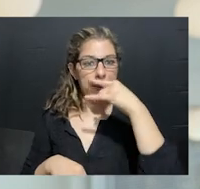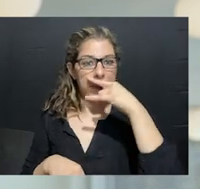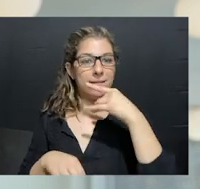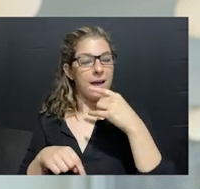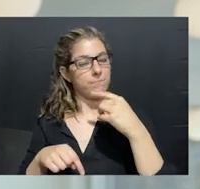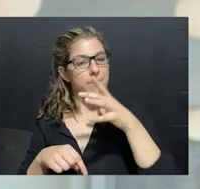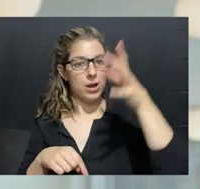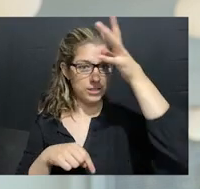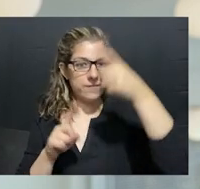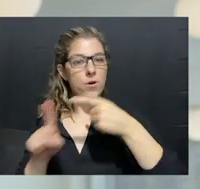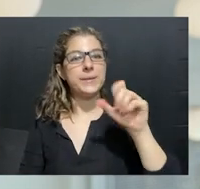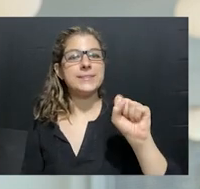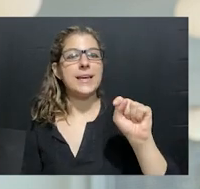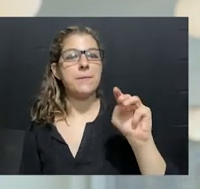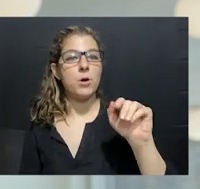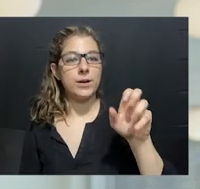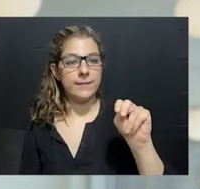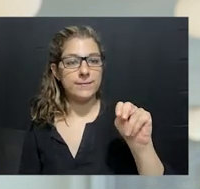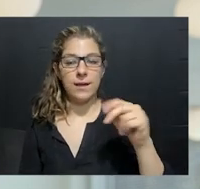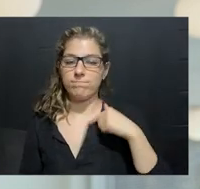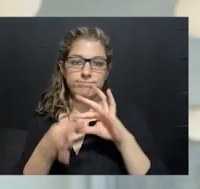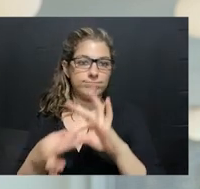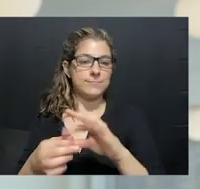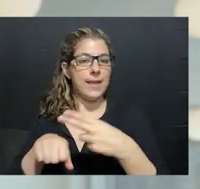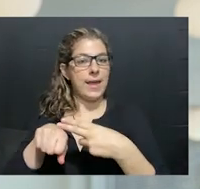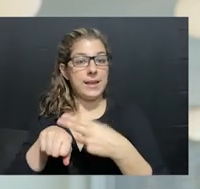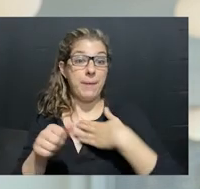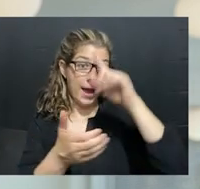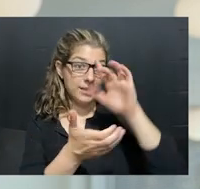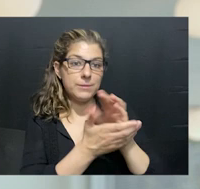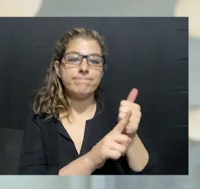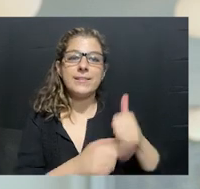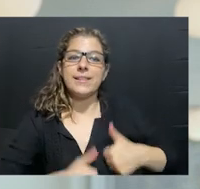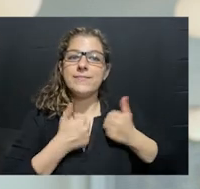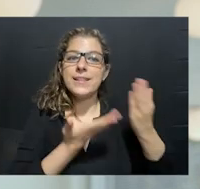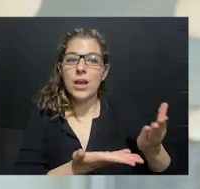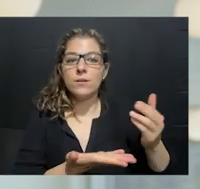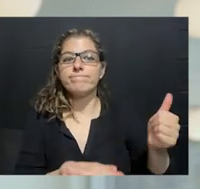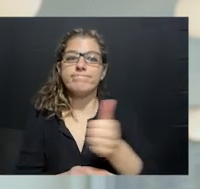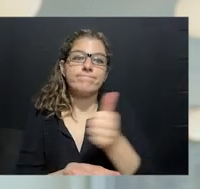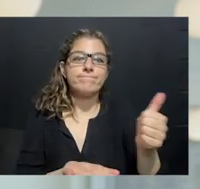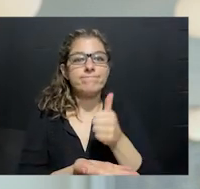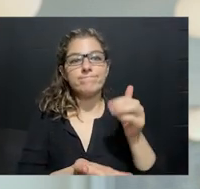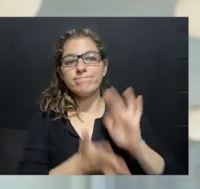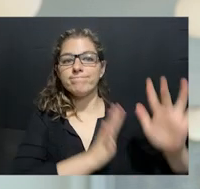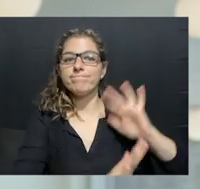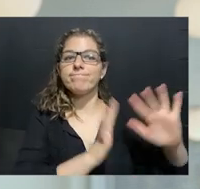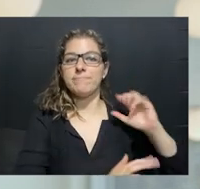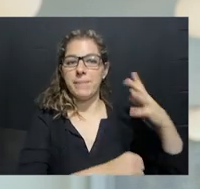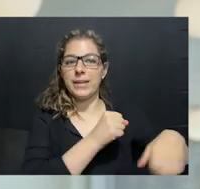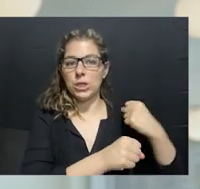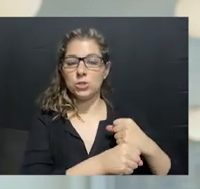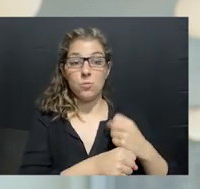immigrants, mine from St. Martin. I have deep ties to Haiti via my husband, whose family lives there and goes back generations. We are